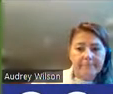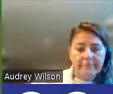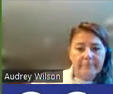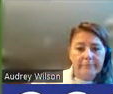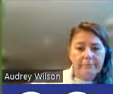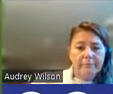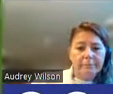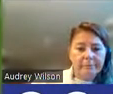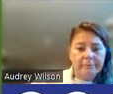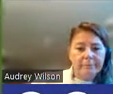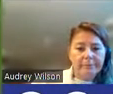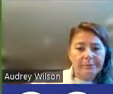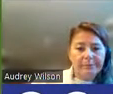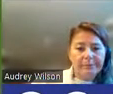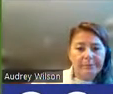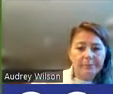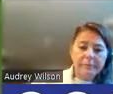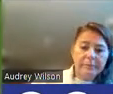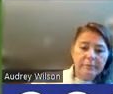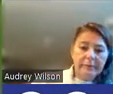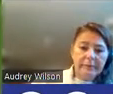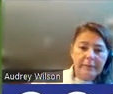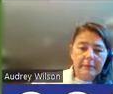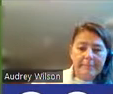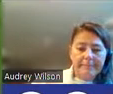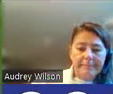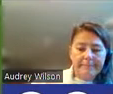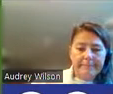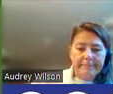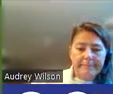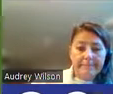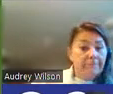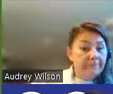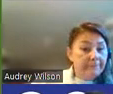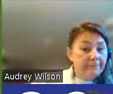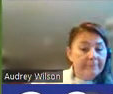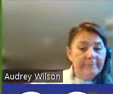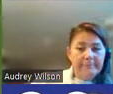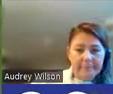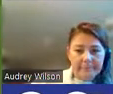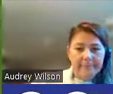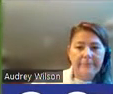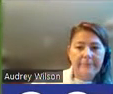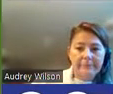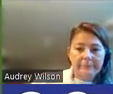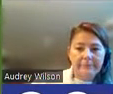But if anyone wants to be involved, then just give Laura and I and Ali a